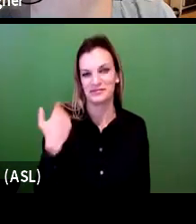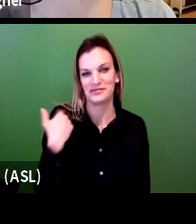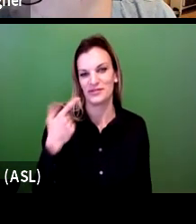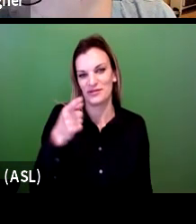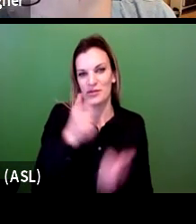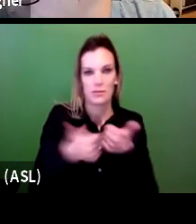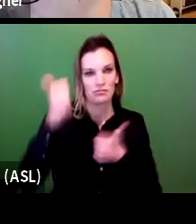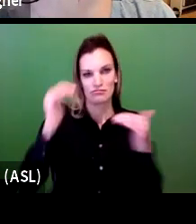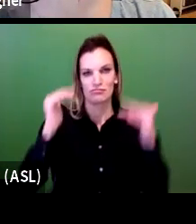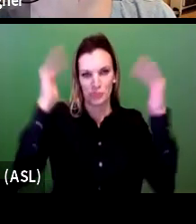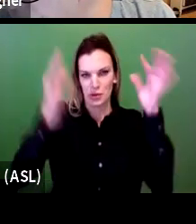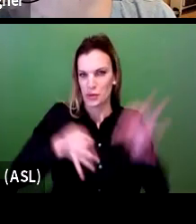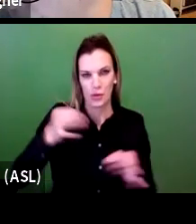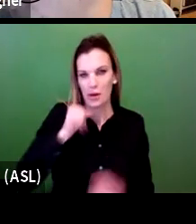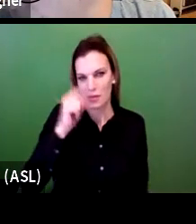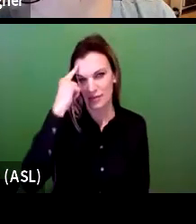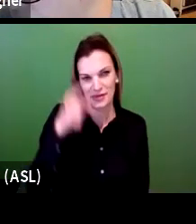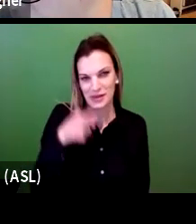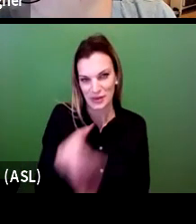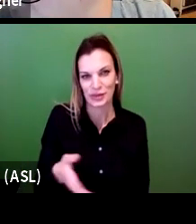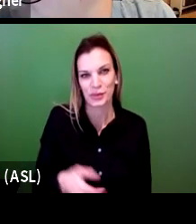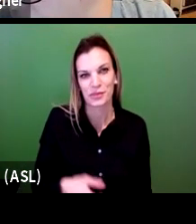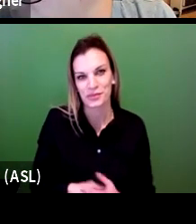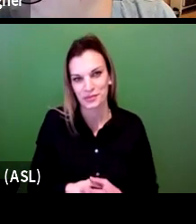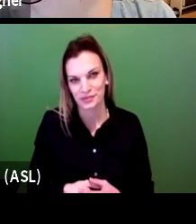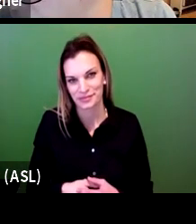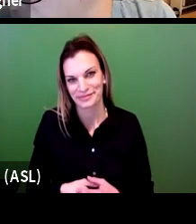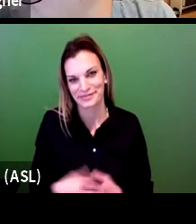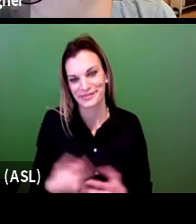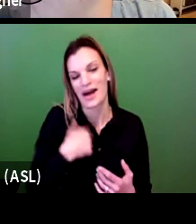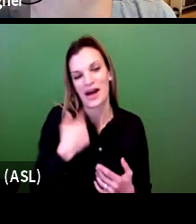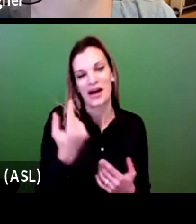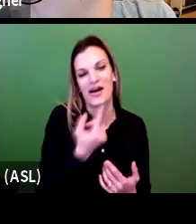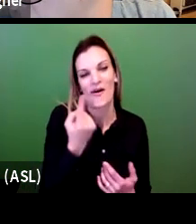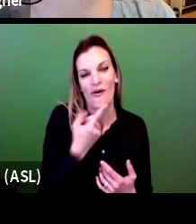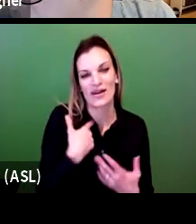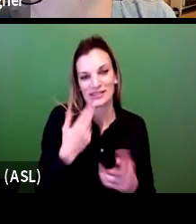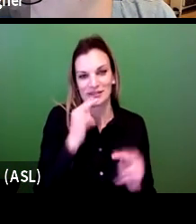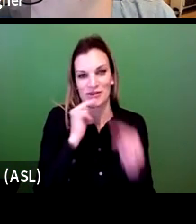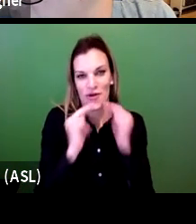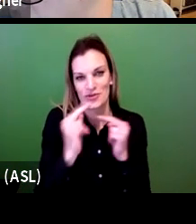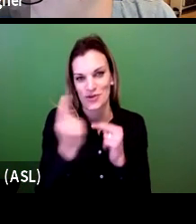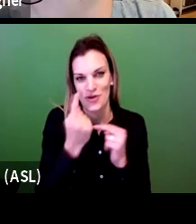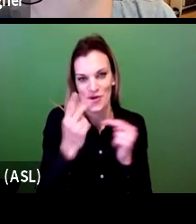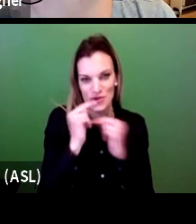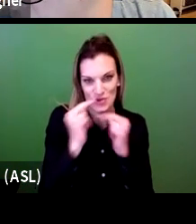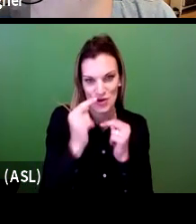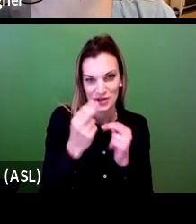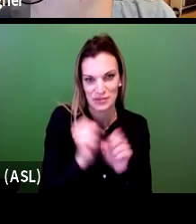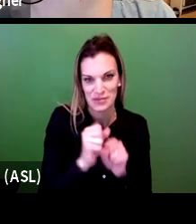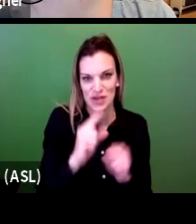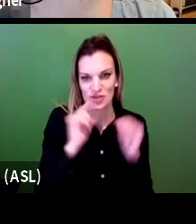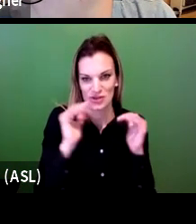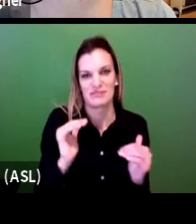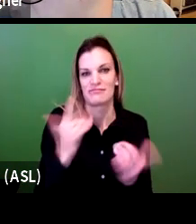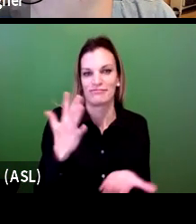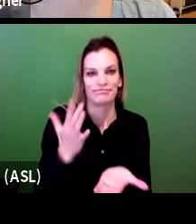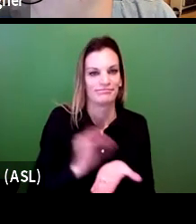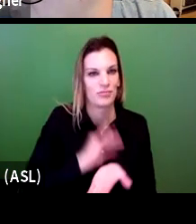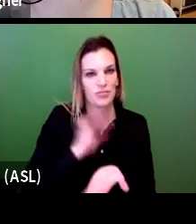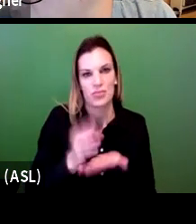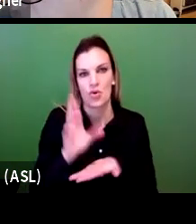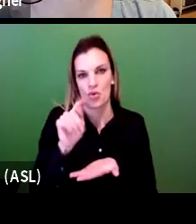Court, but yeah, interesting. I always negotiated a substantially higher rate in